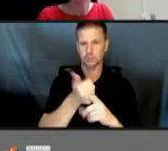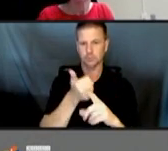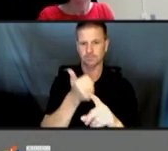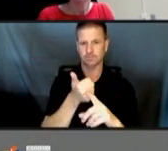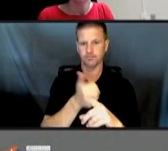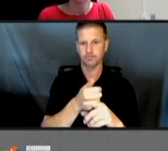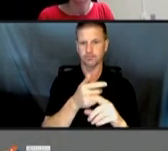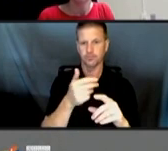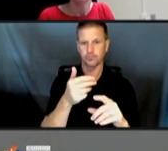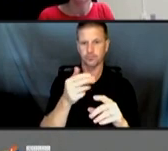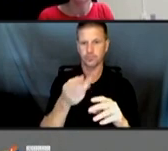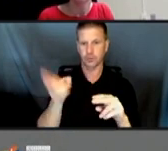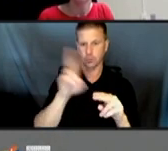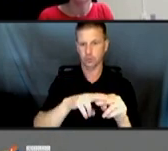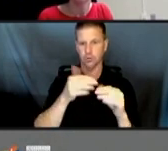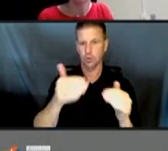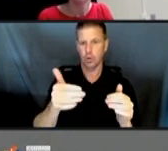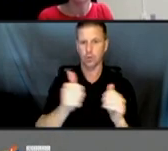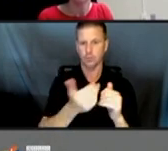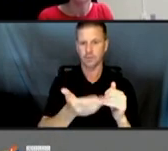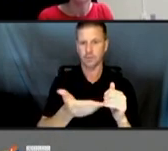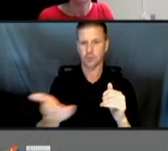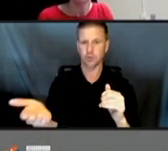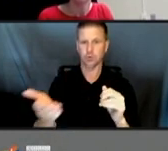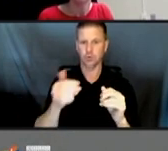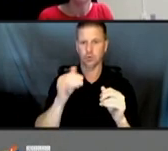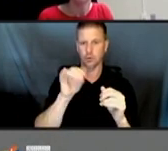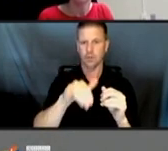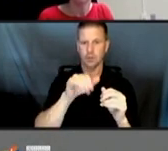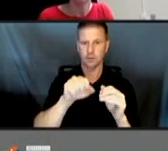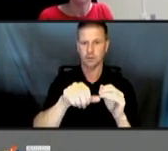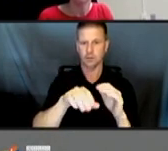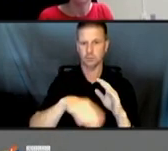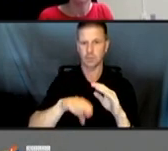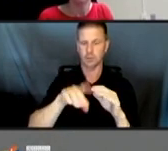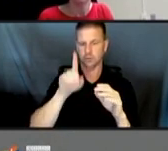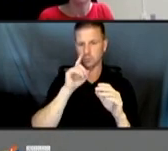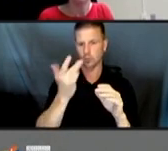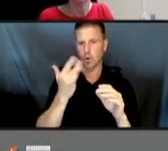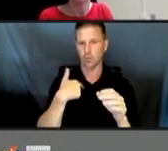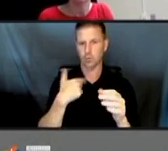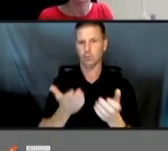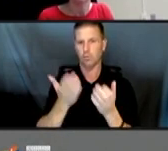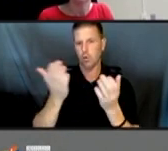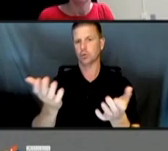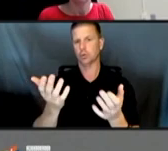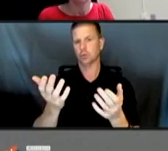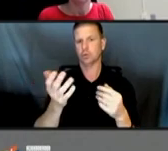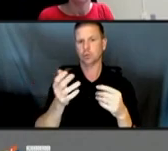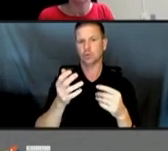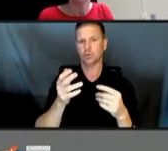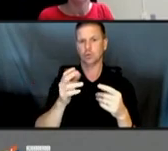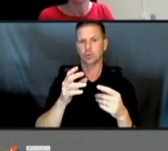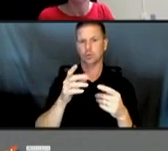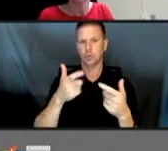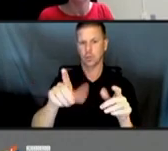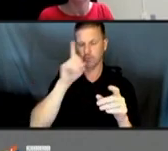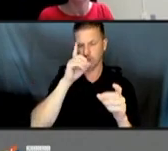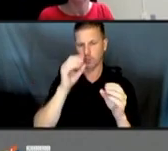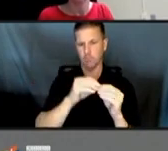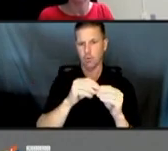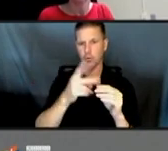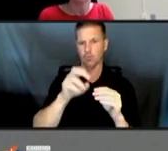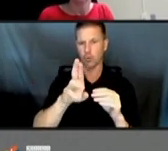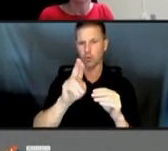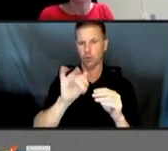have increased along with materials. So that is the basis for why we would propose to allow for more per unit subsidy.